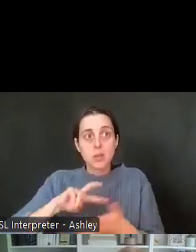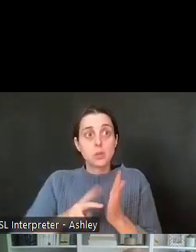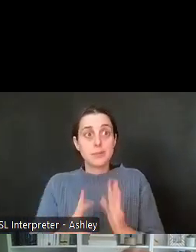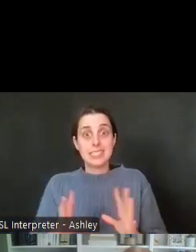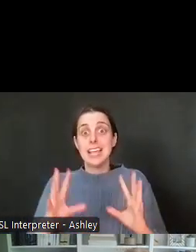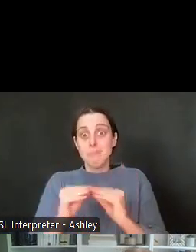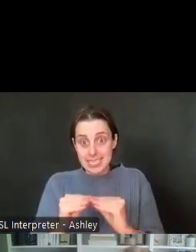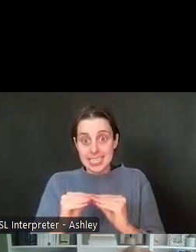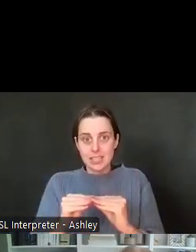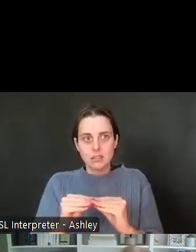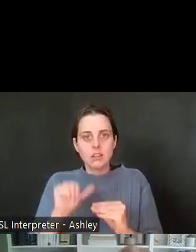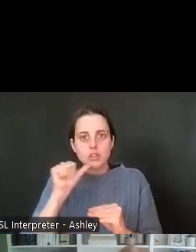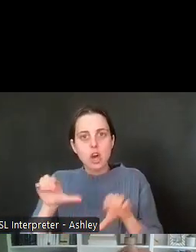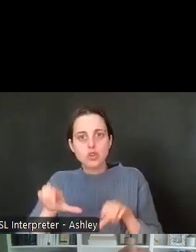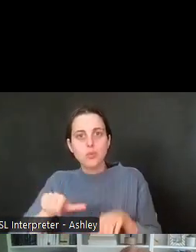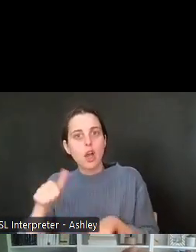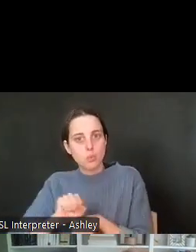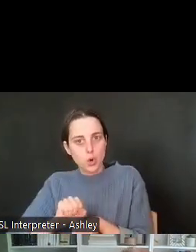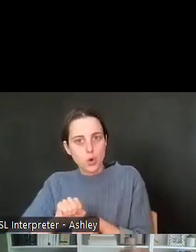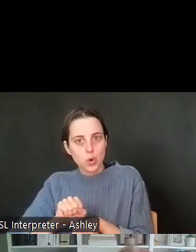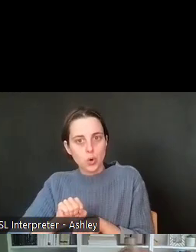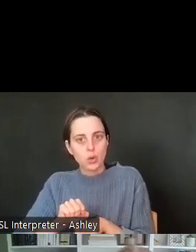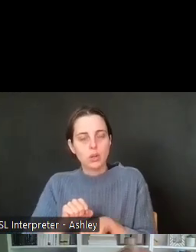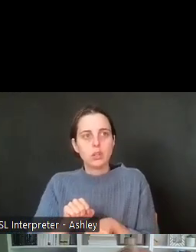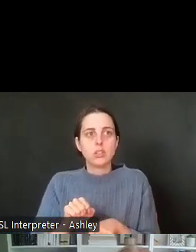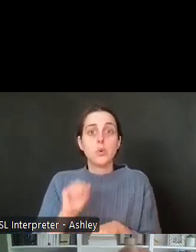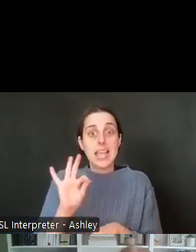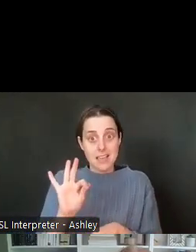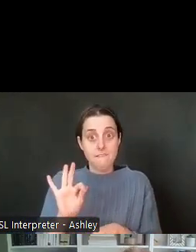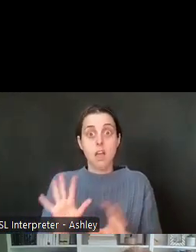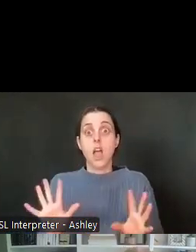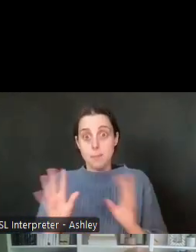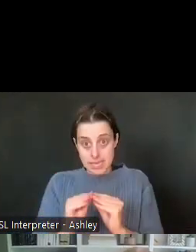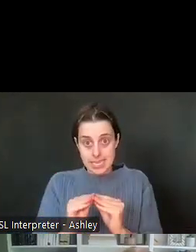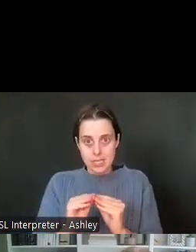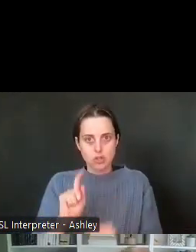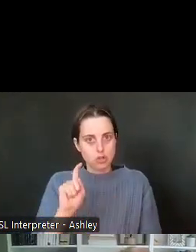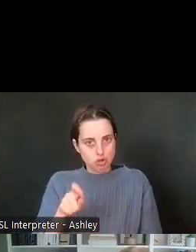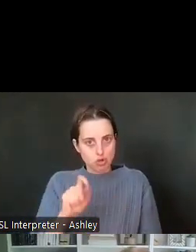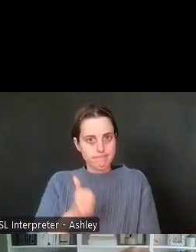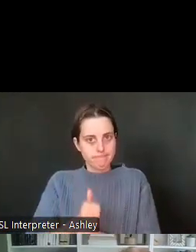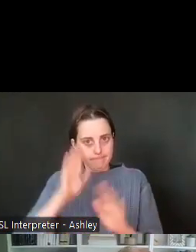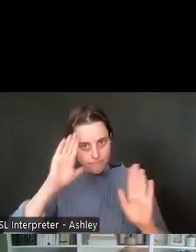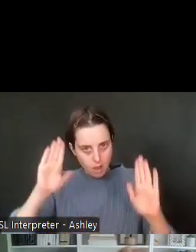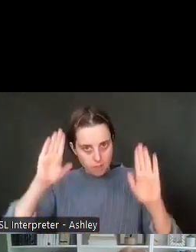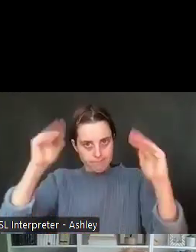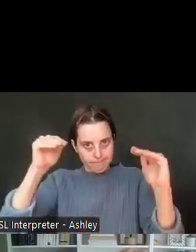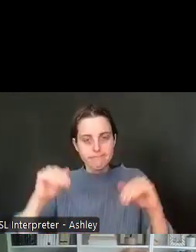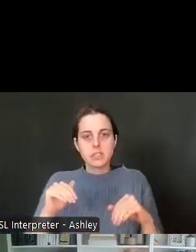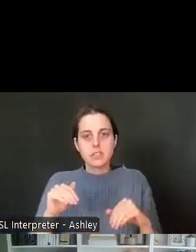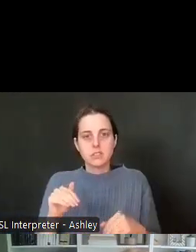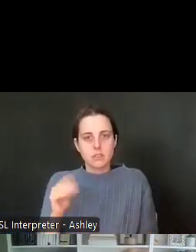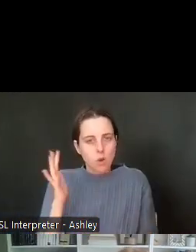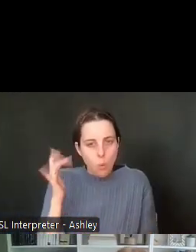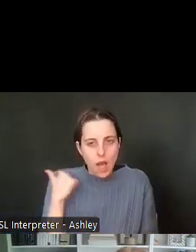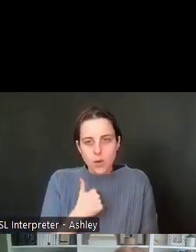If we're going to come together in a meeting, the bar should be high. Do we know why we're meeting? Do we know why every single person is